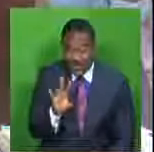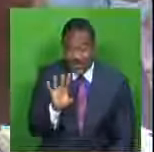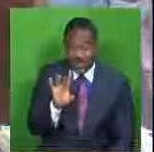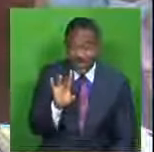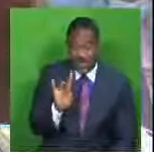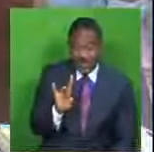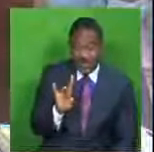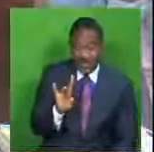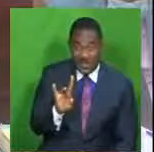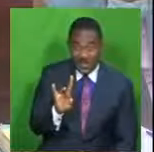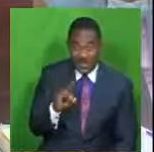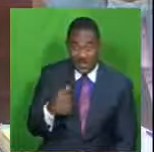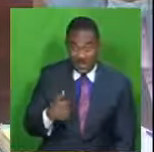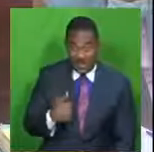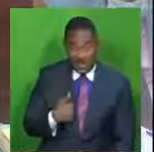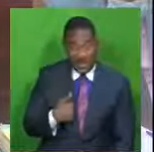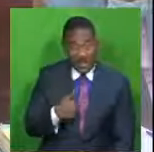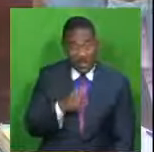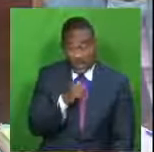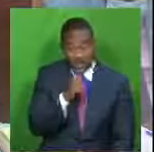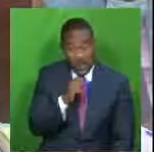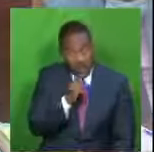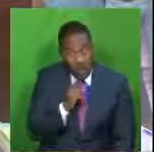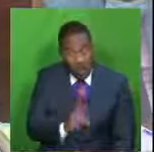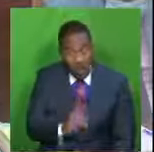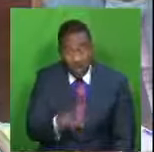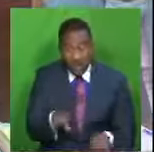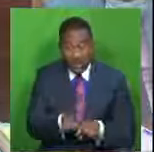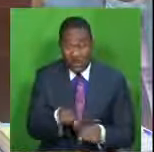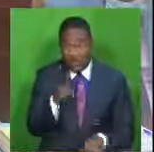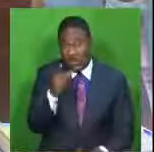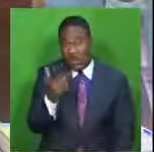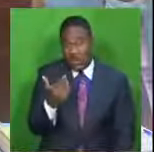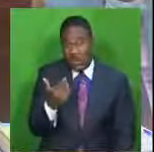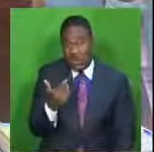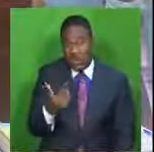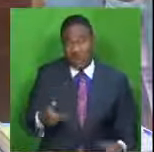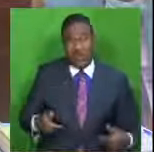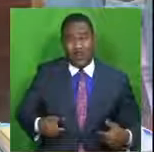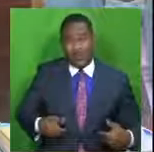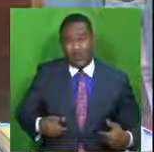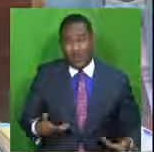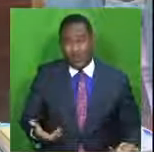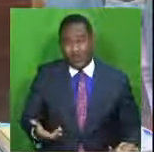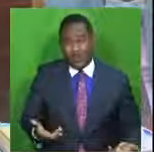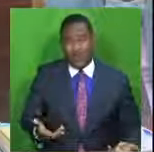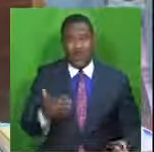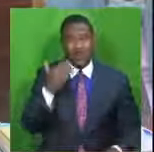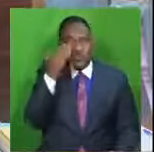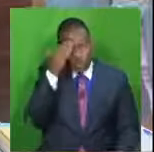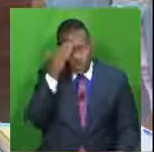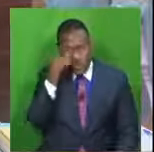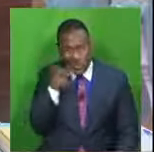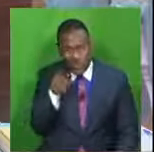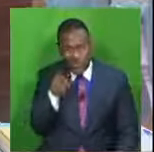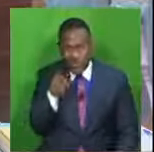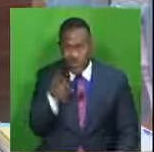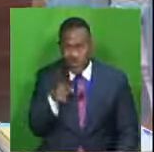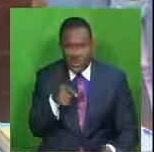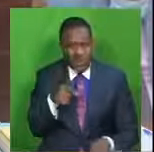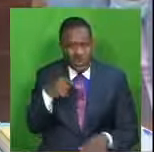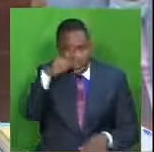I was not as old as you. I was not young, I was too young even to appreciate what the Black Stars would